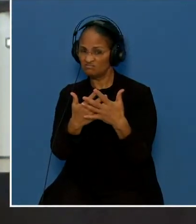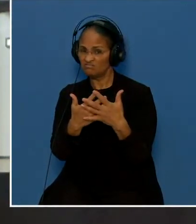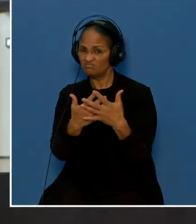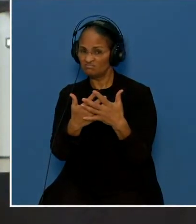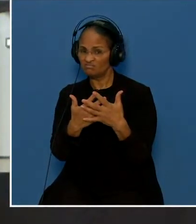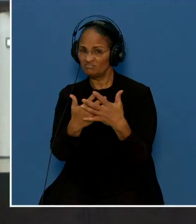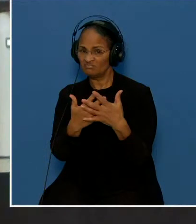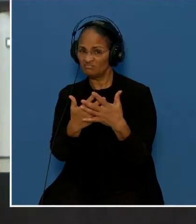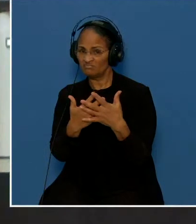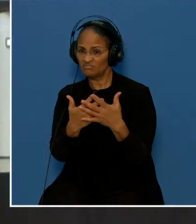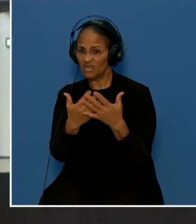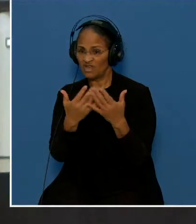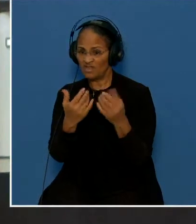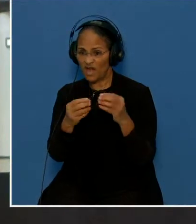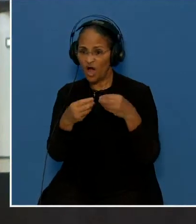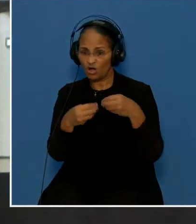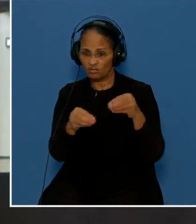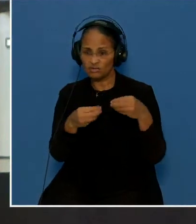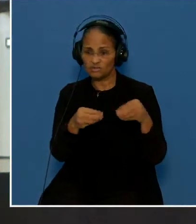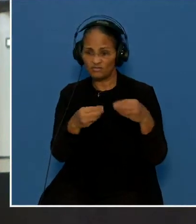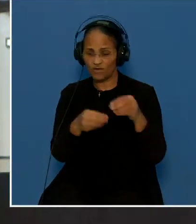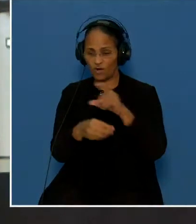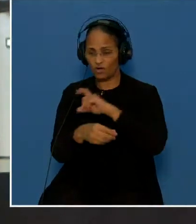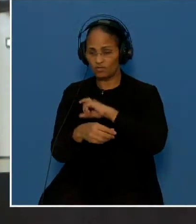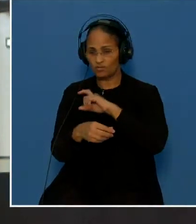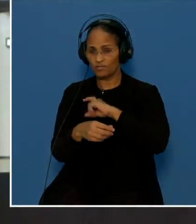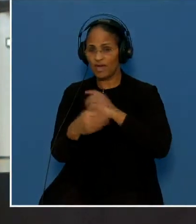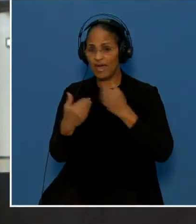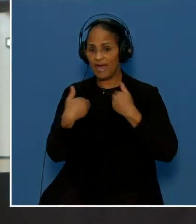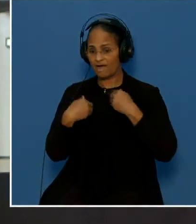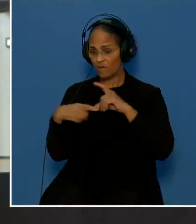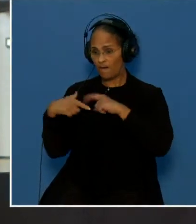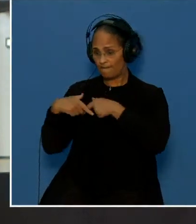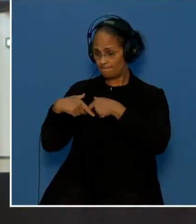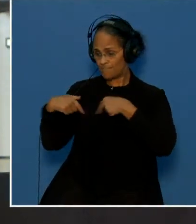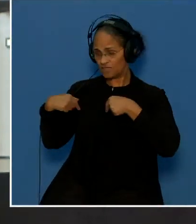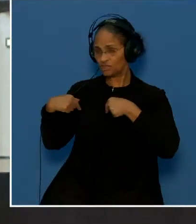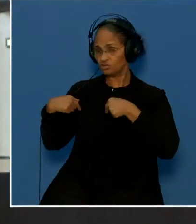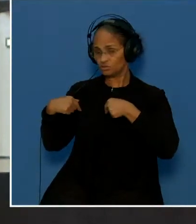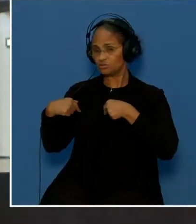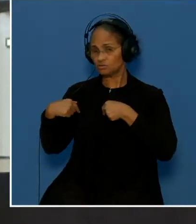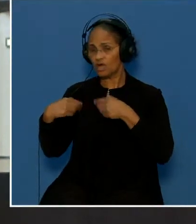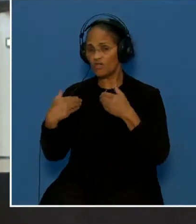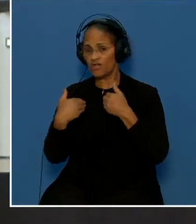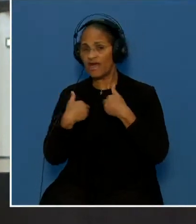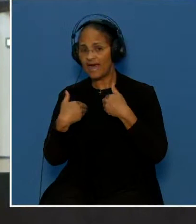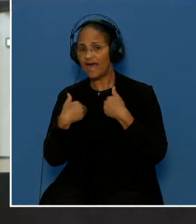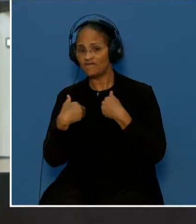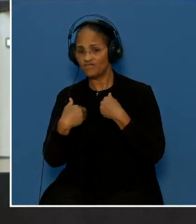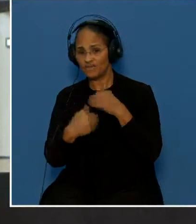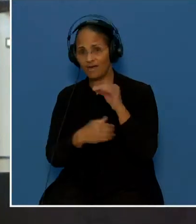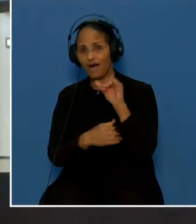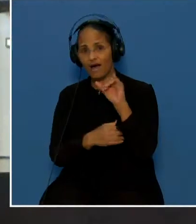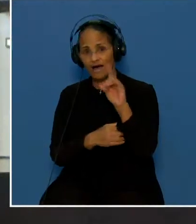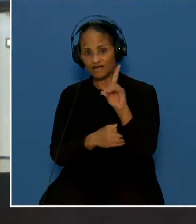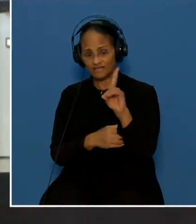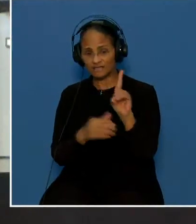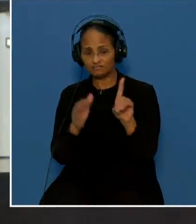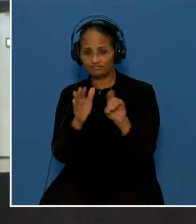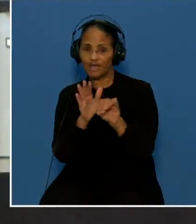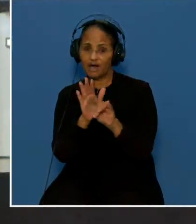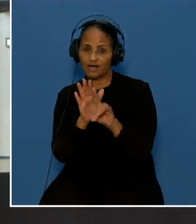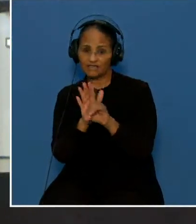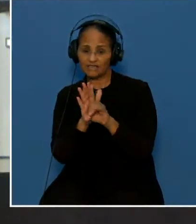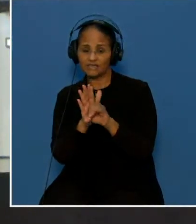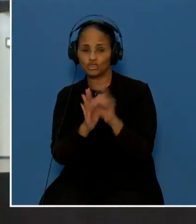Consumer affairs enforcement officers actually wear badges and have the appropriate ID on them. So if you